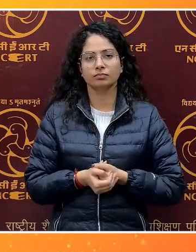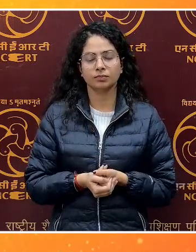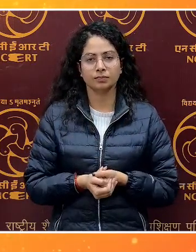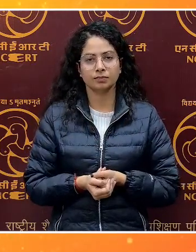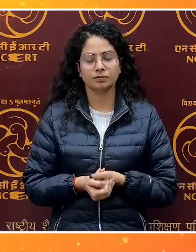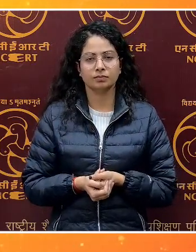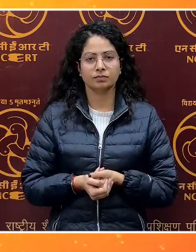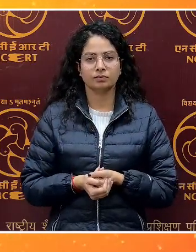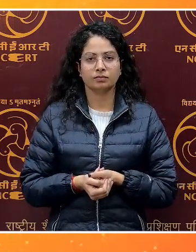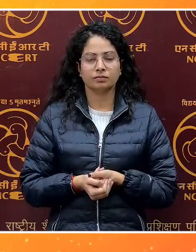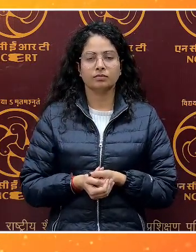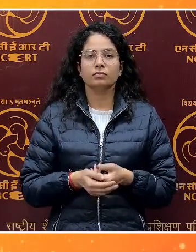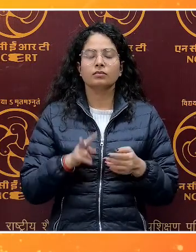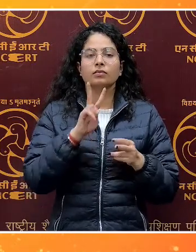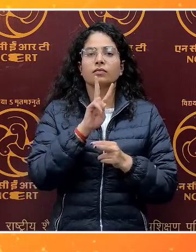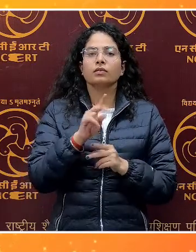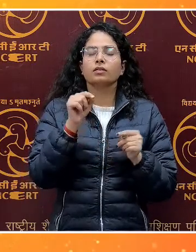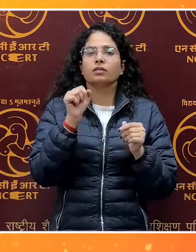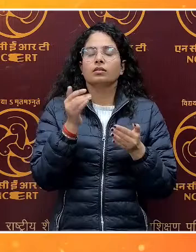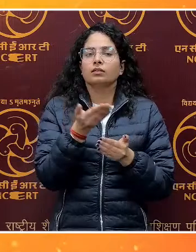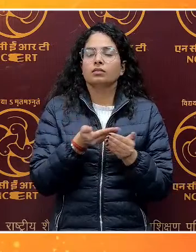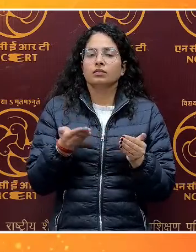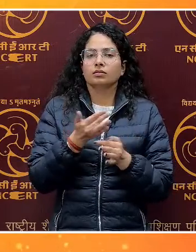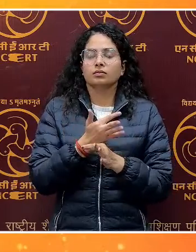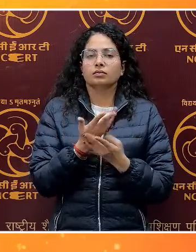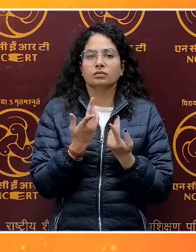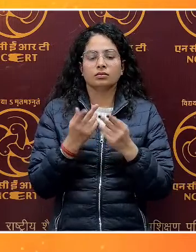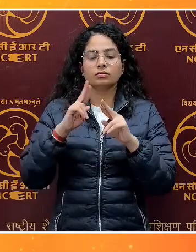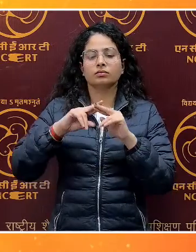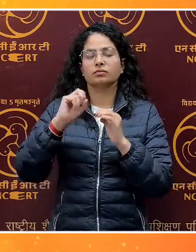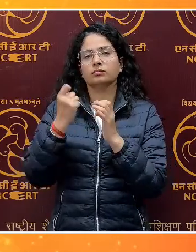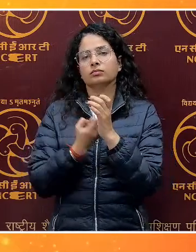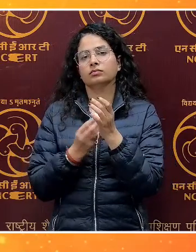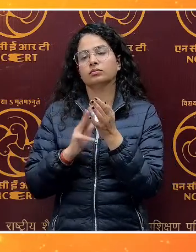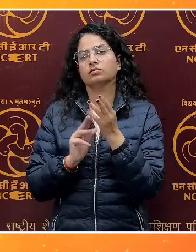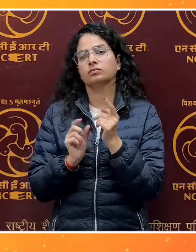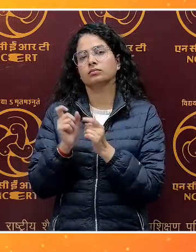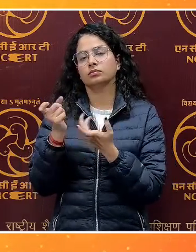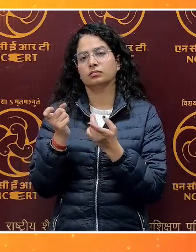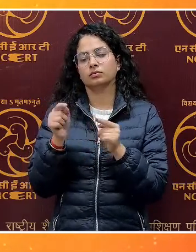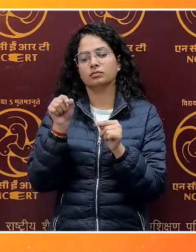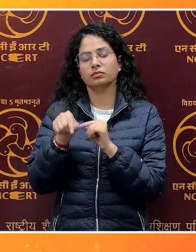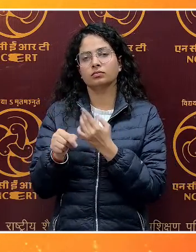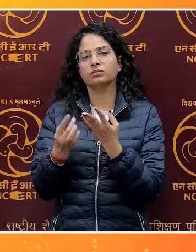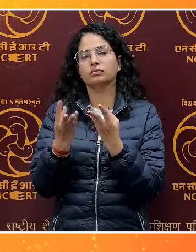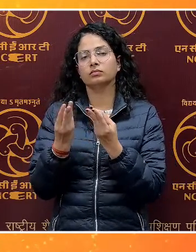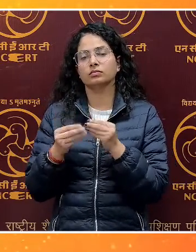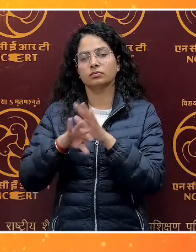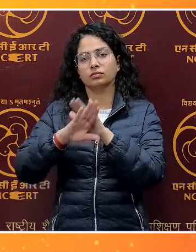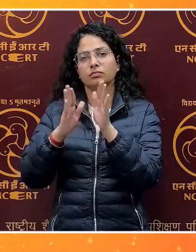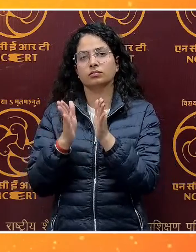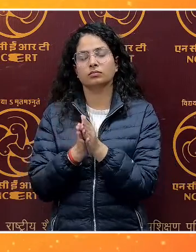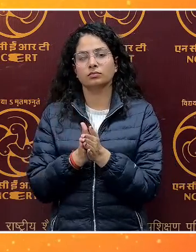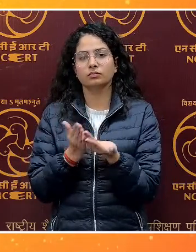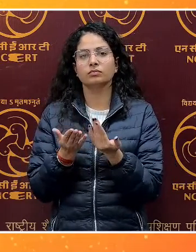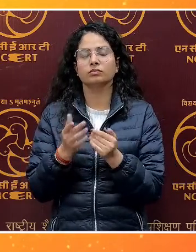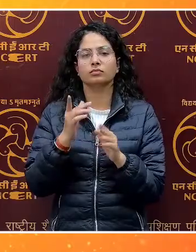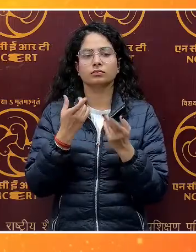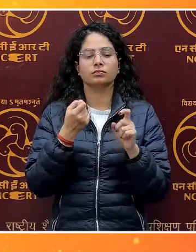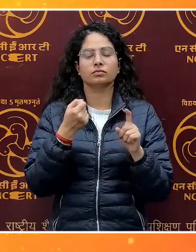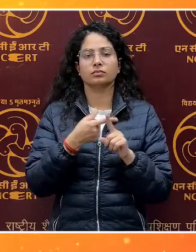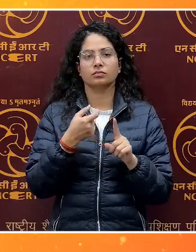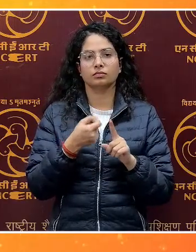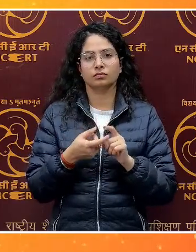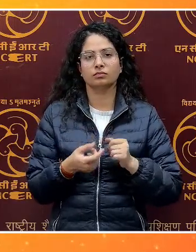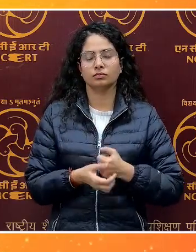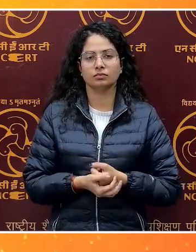hemisphere. Their volumes have to be taken out with their formula and they can be added to calculate the total volume of the solid.